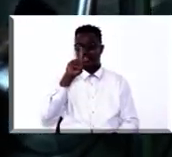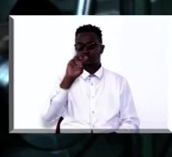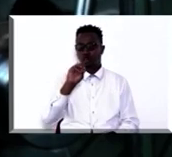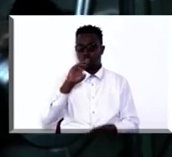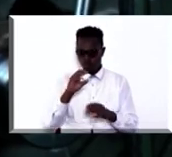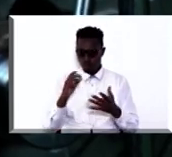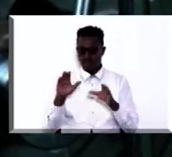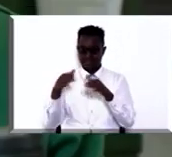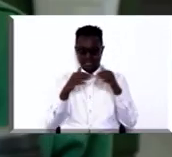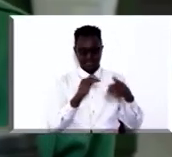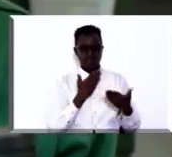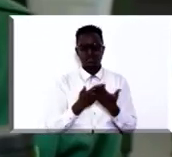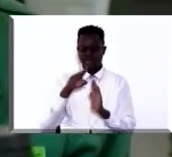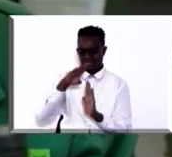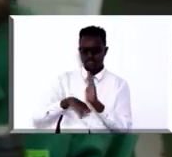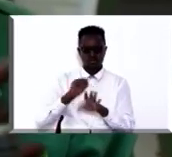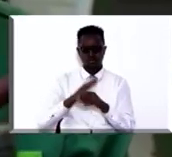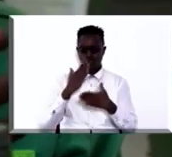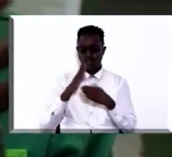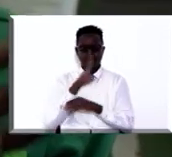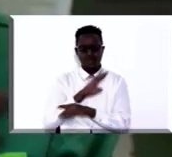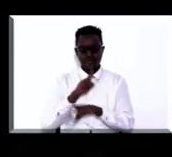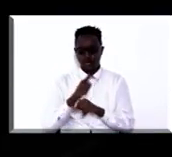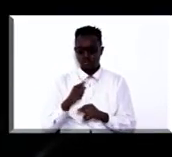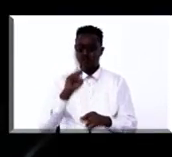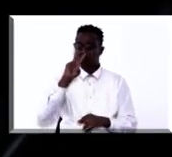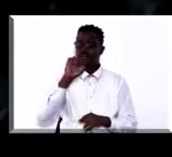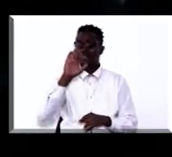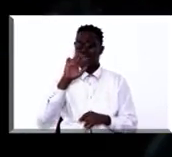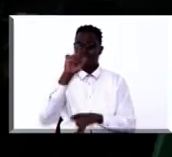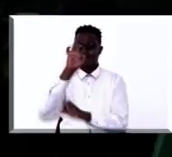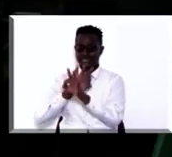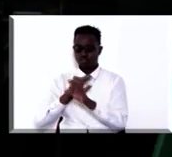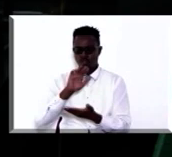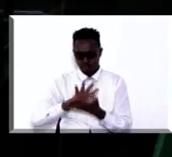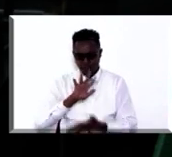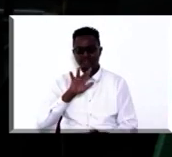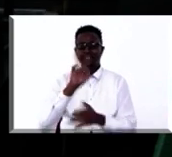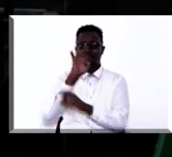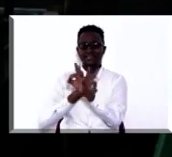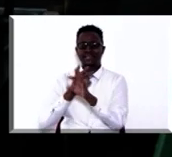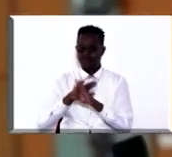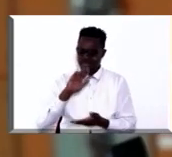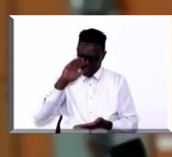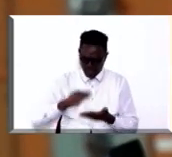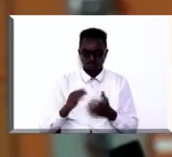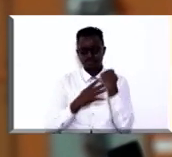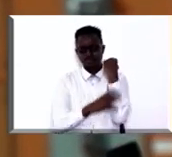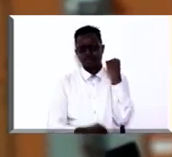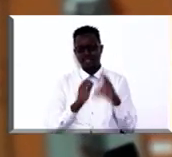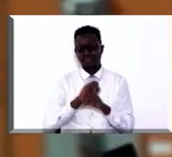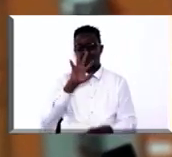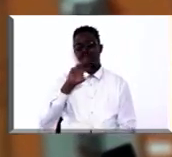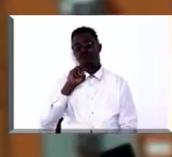reduce unemployment from 29% to 15%. We can reduce poverty by 40%